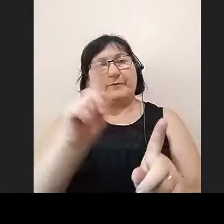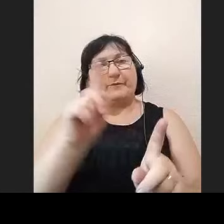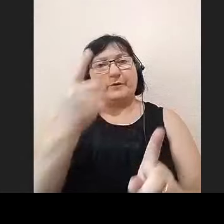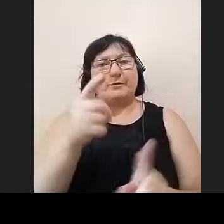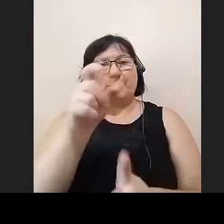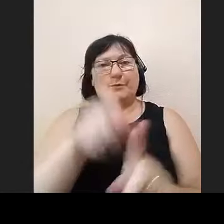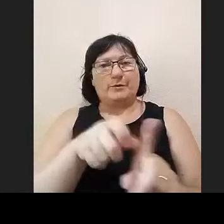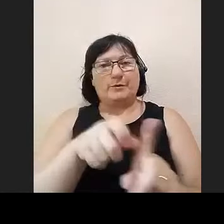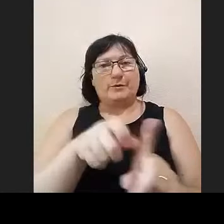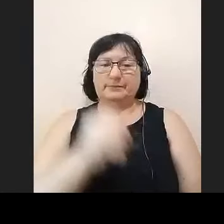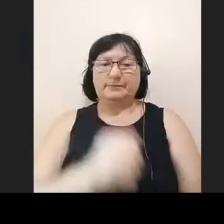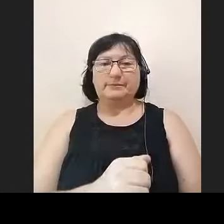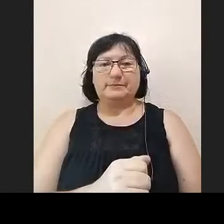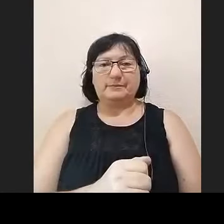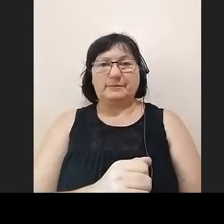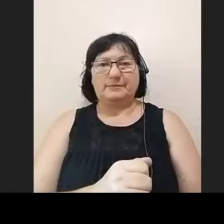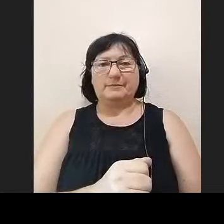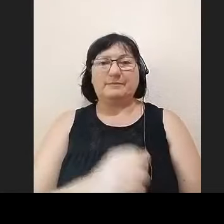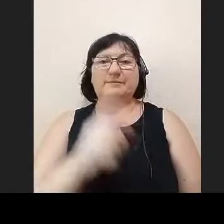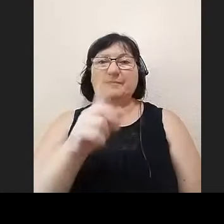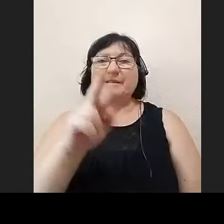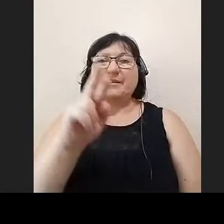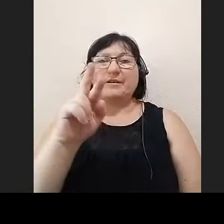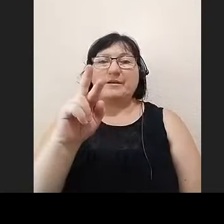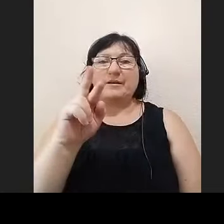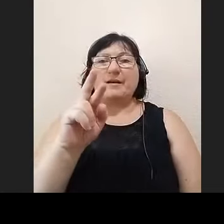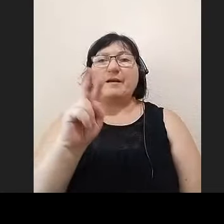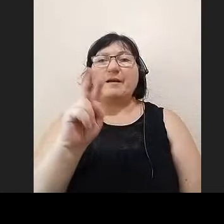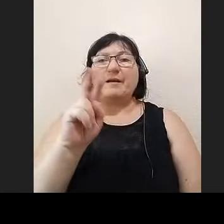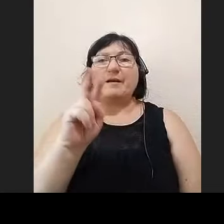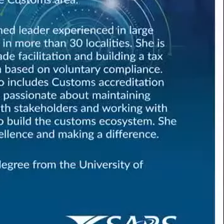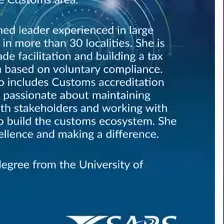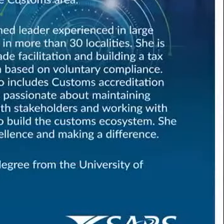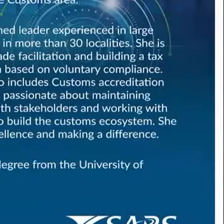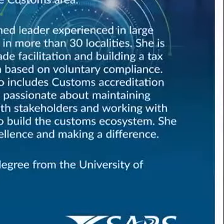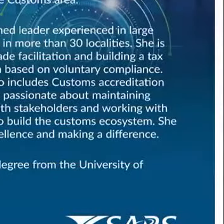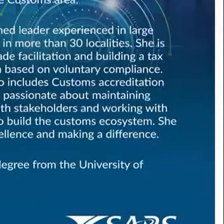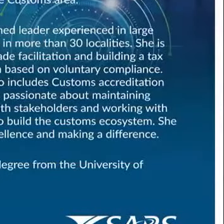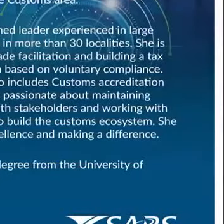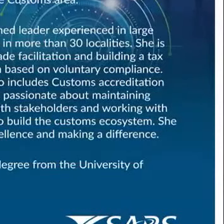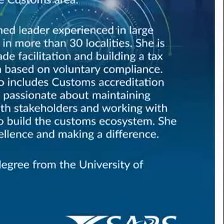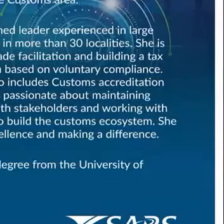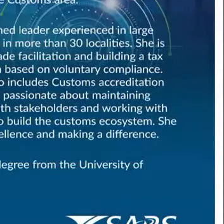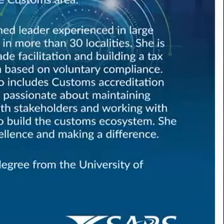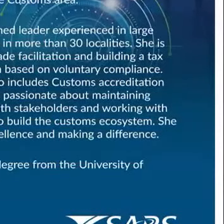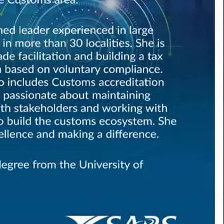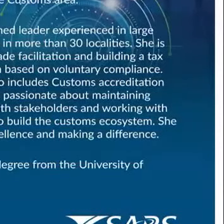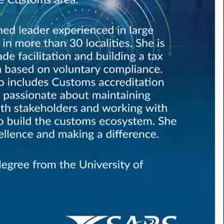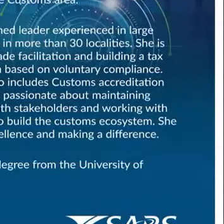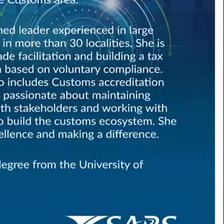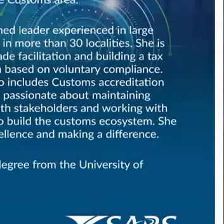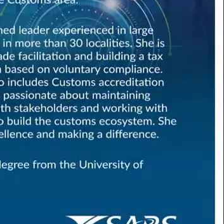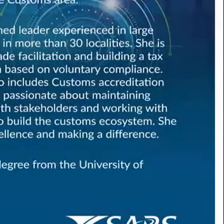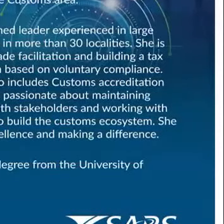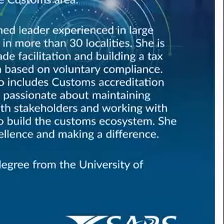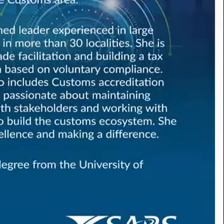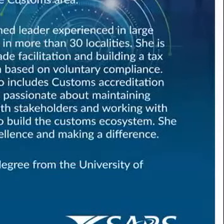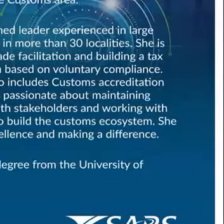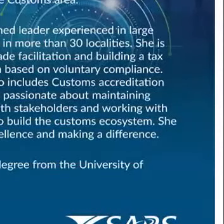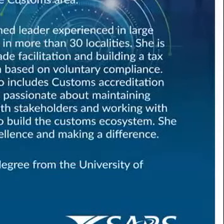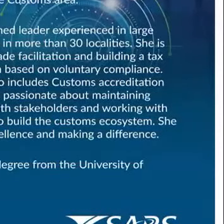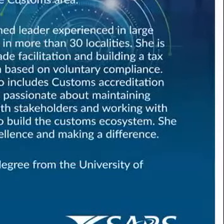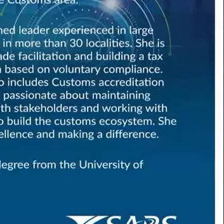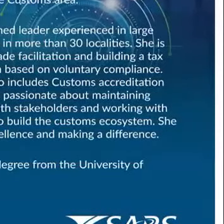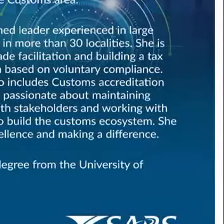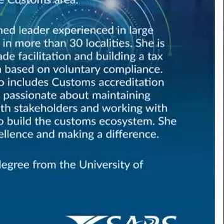Vavyar. Mrs. Vavyar is the head of the Accreditation and Licensing Division and has enjoyed a career